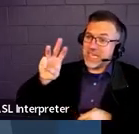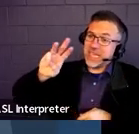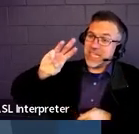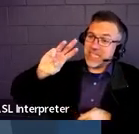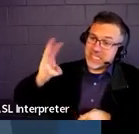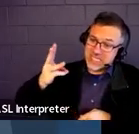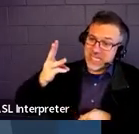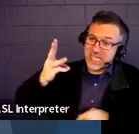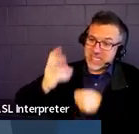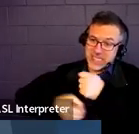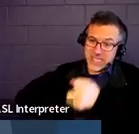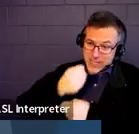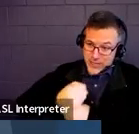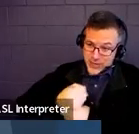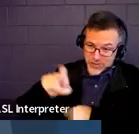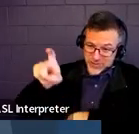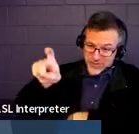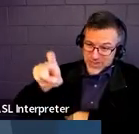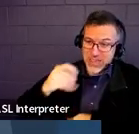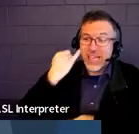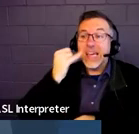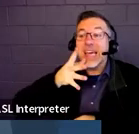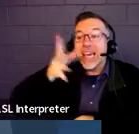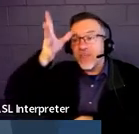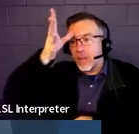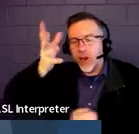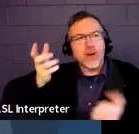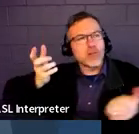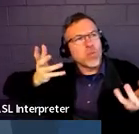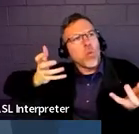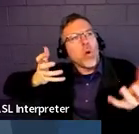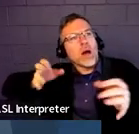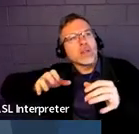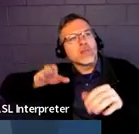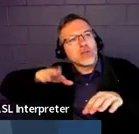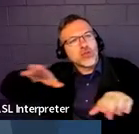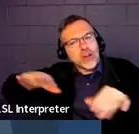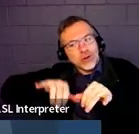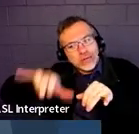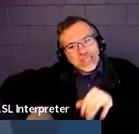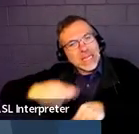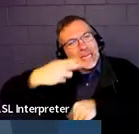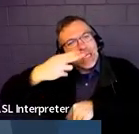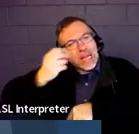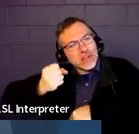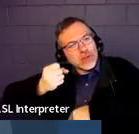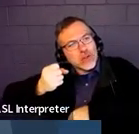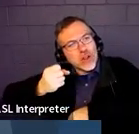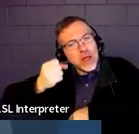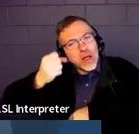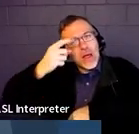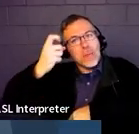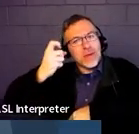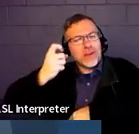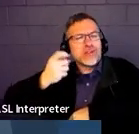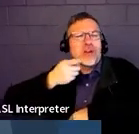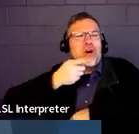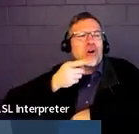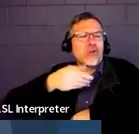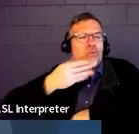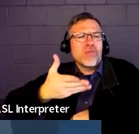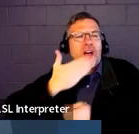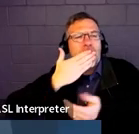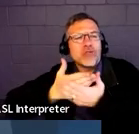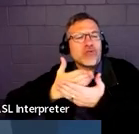particularly when parents really want the child to stay in high school because they've been supported so well and it's their